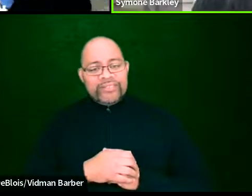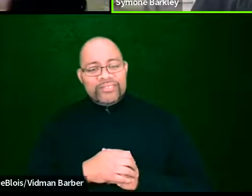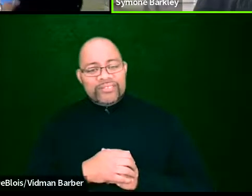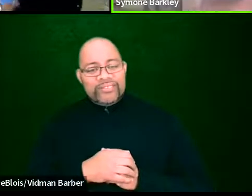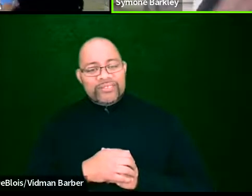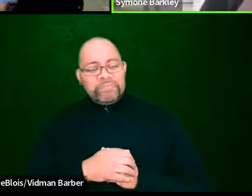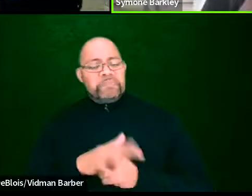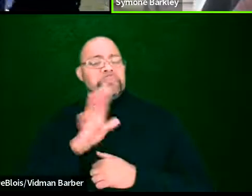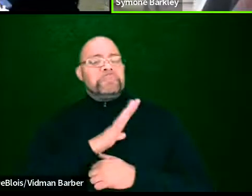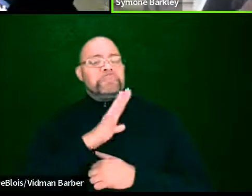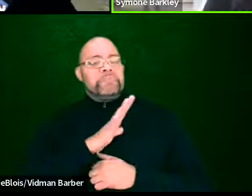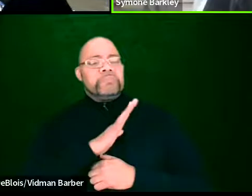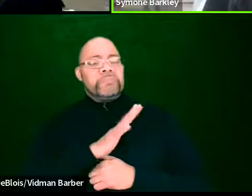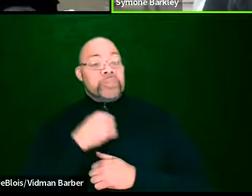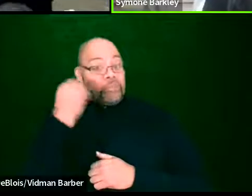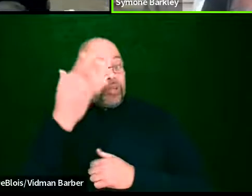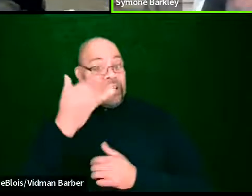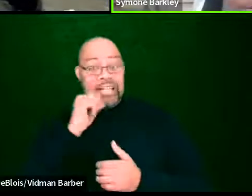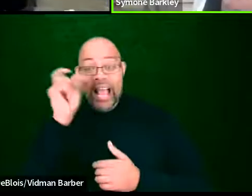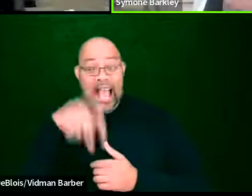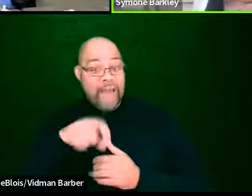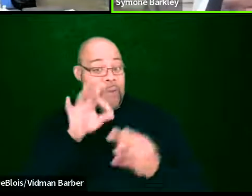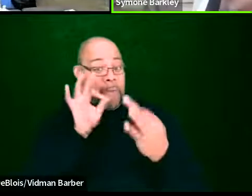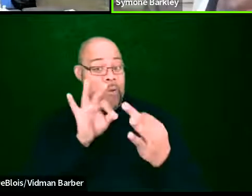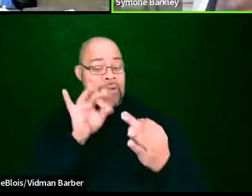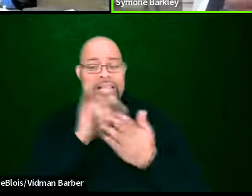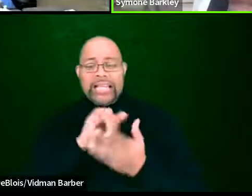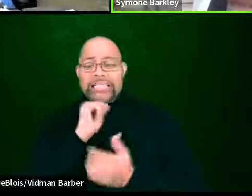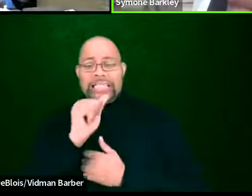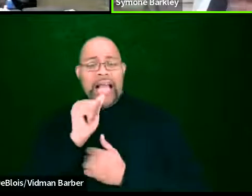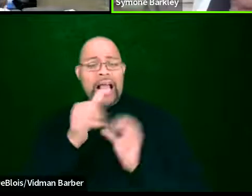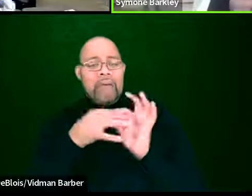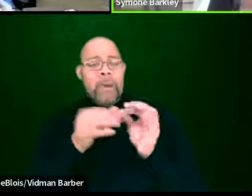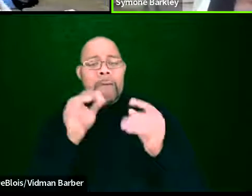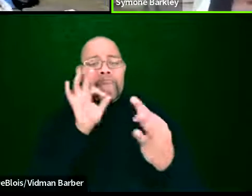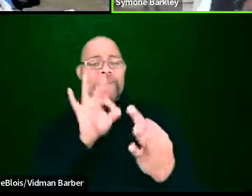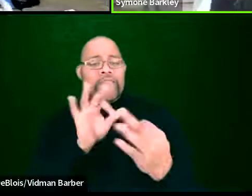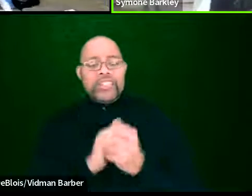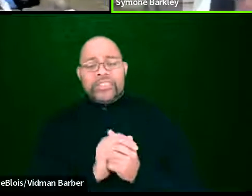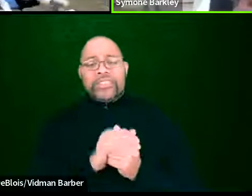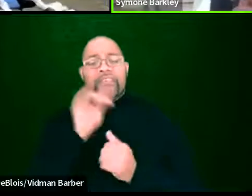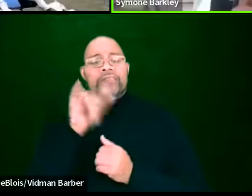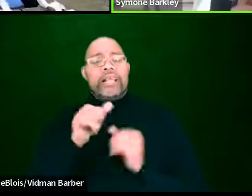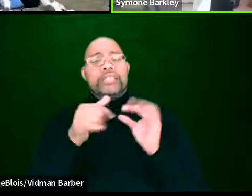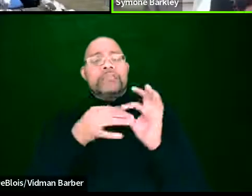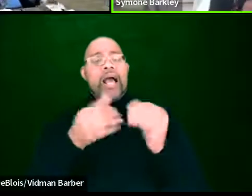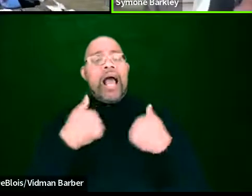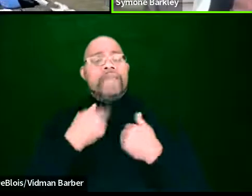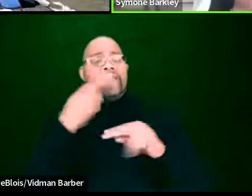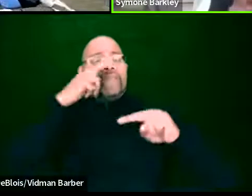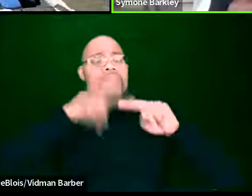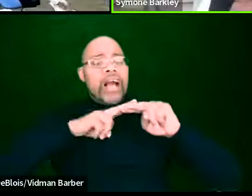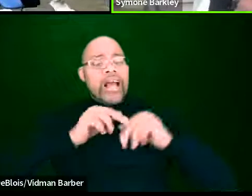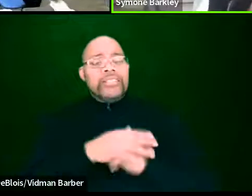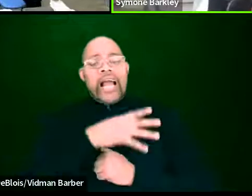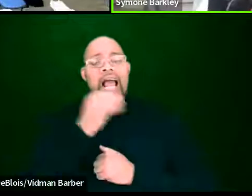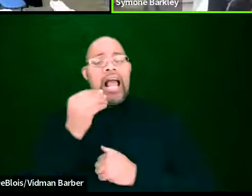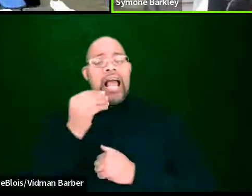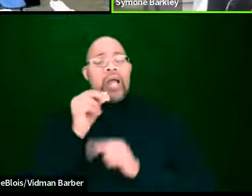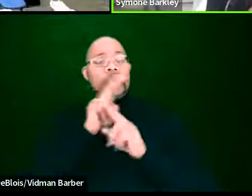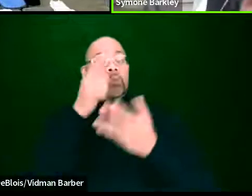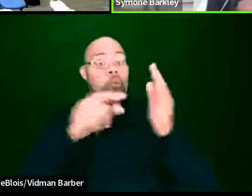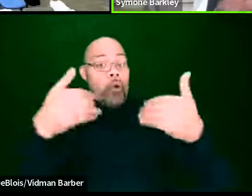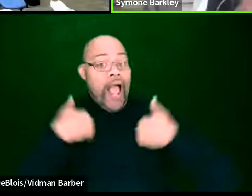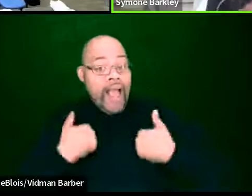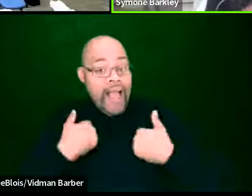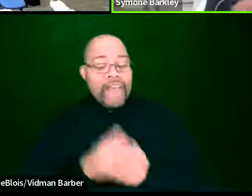That's okay. I've told you it doesn't have to be perfect. This is not about perfection. This is about just having fun and using what you